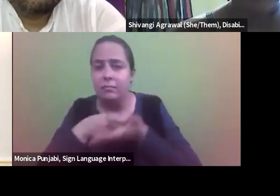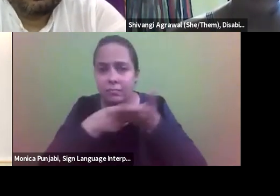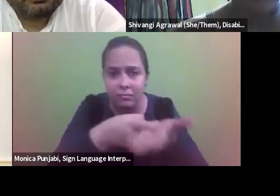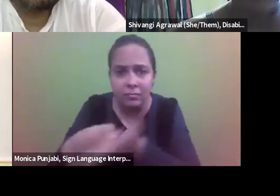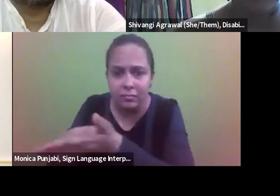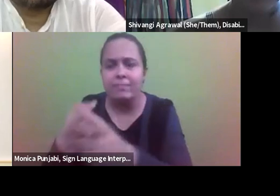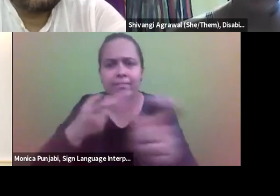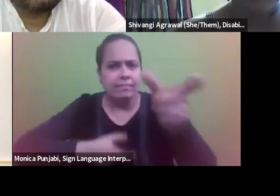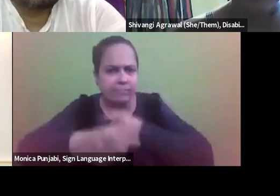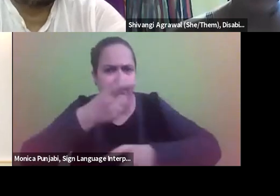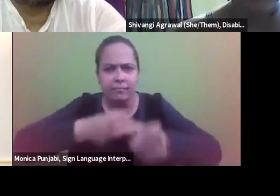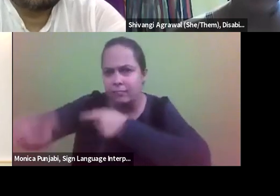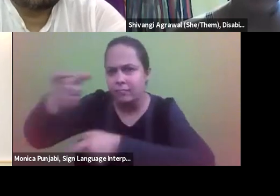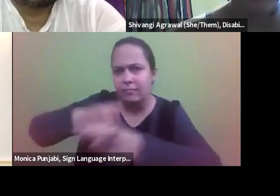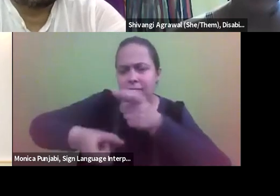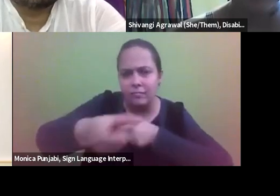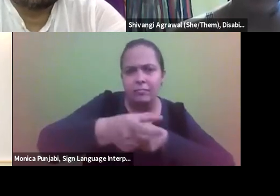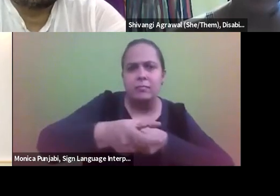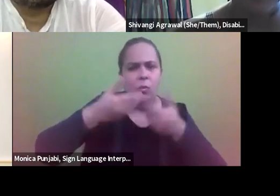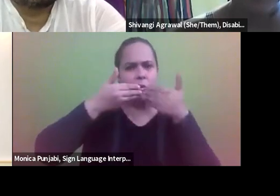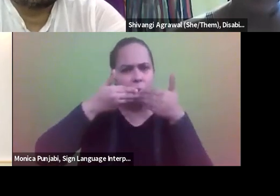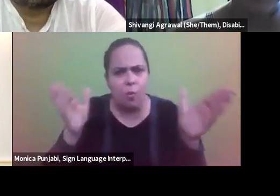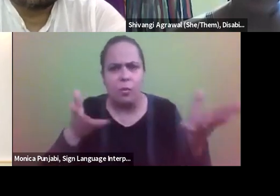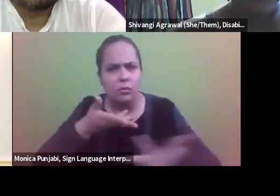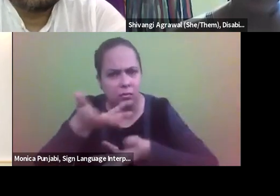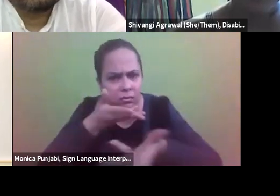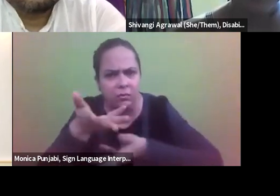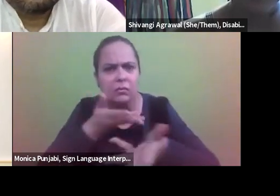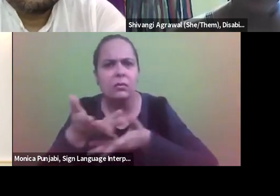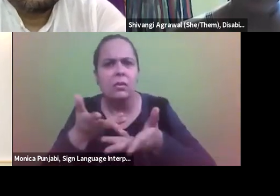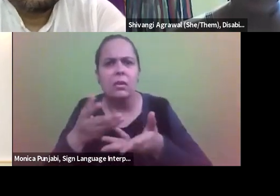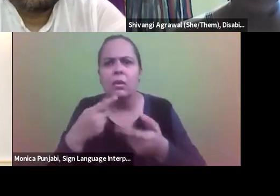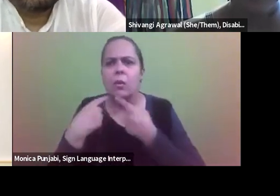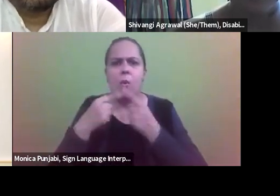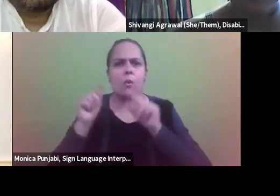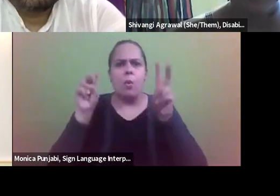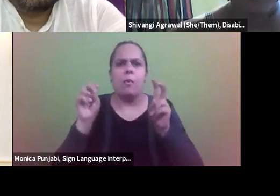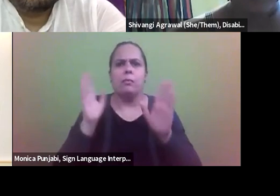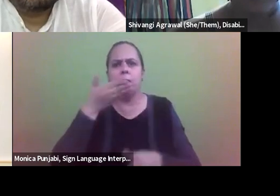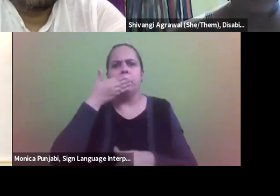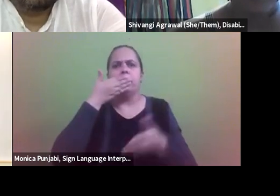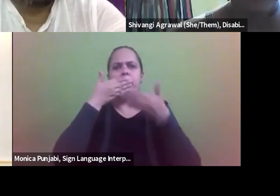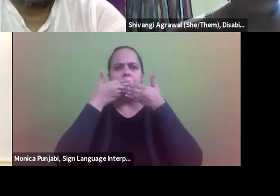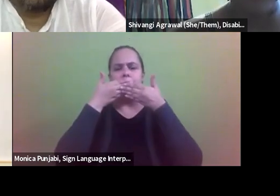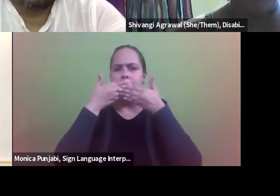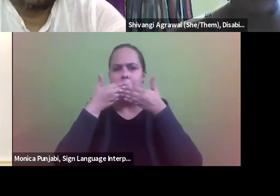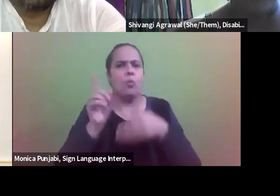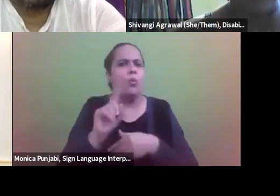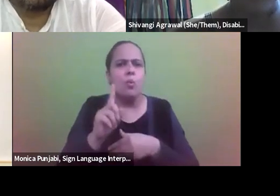also imperative to talk about gender, because I think gender is really a spectrum. I mean,